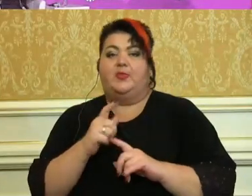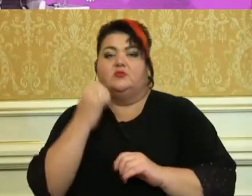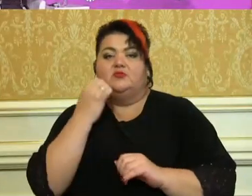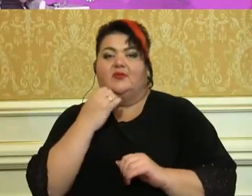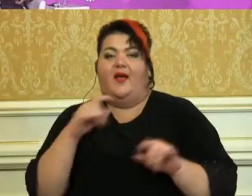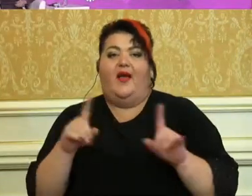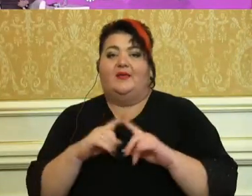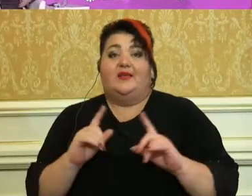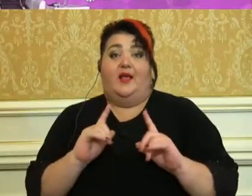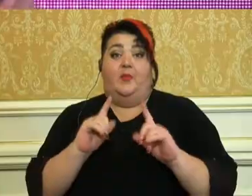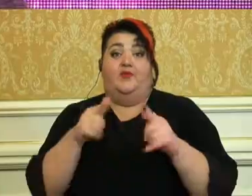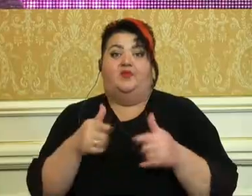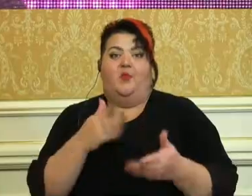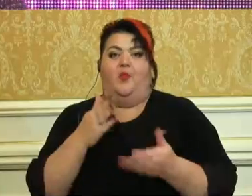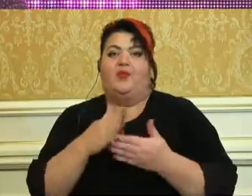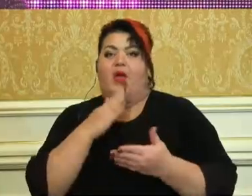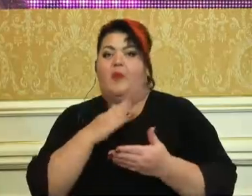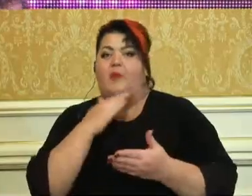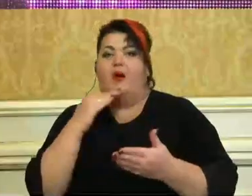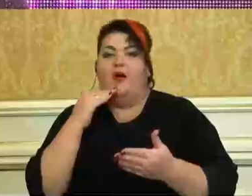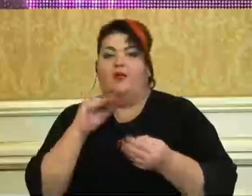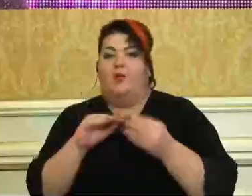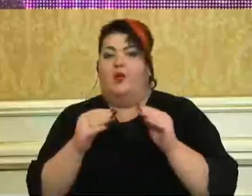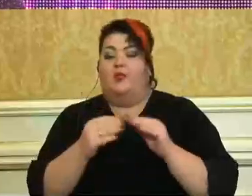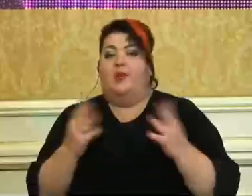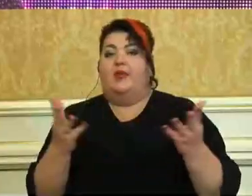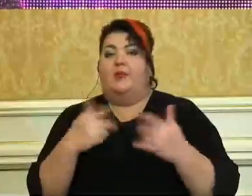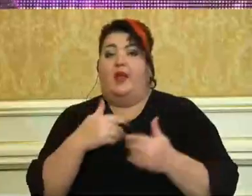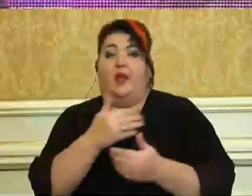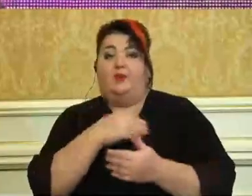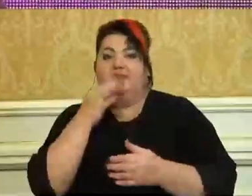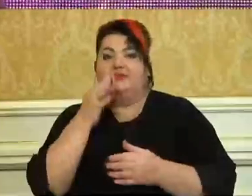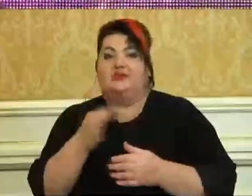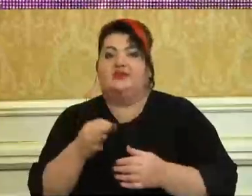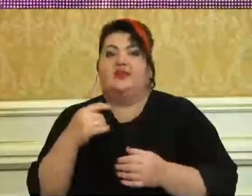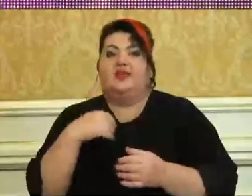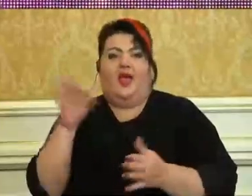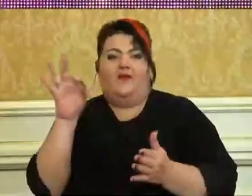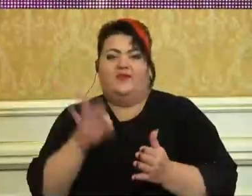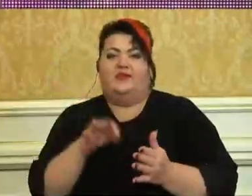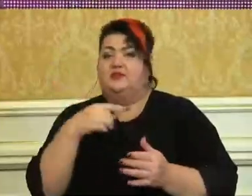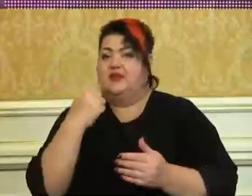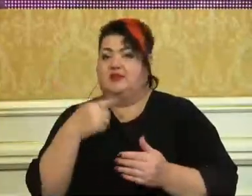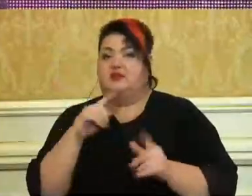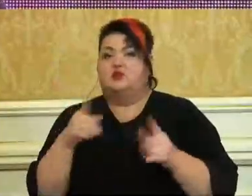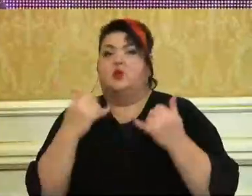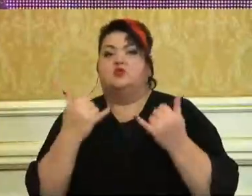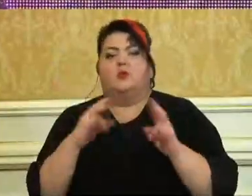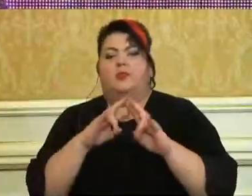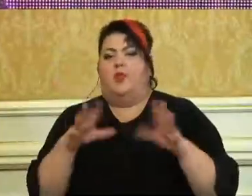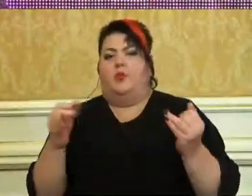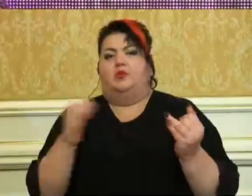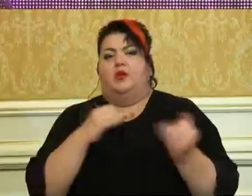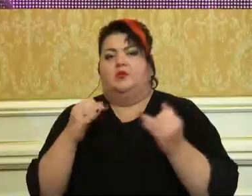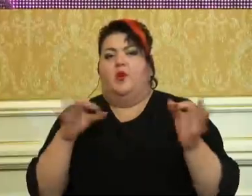you so much. So what a wonderful presentation. So I do have lots of problems to be shared, but I also would like